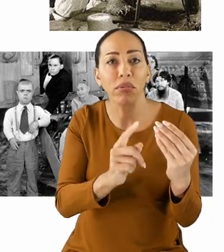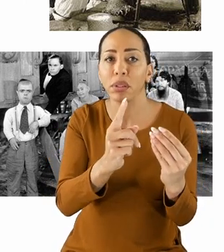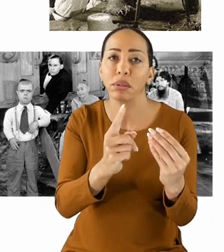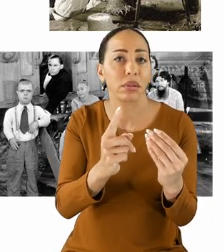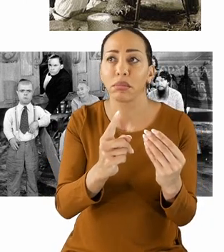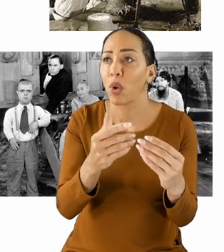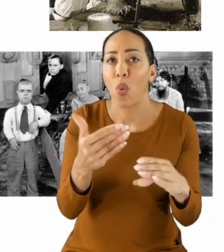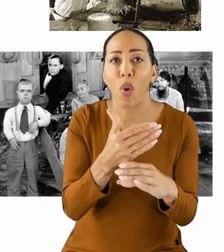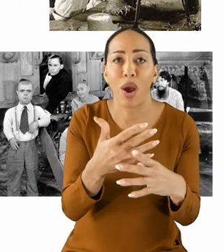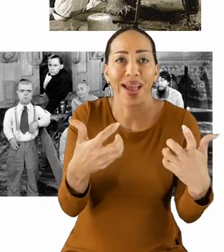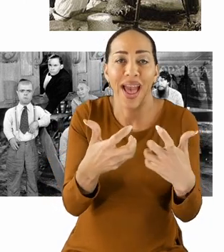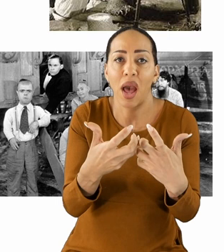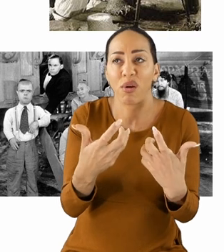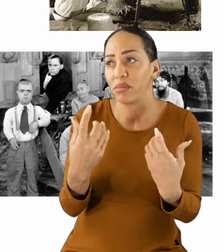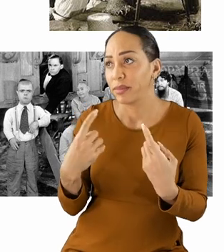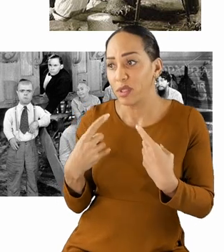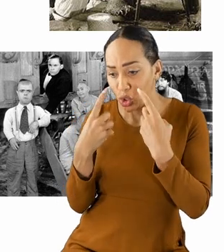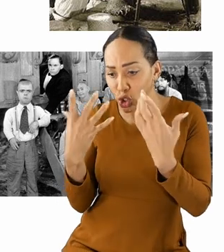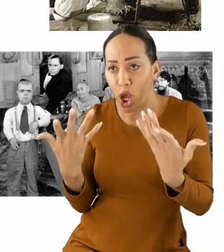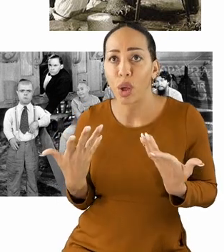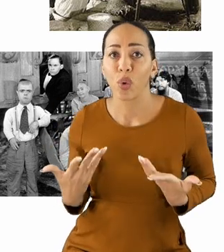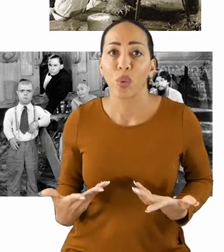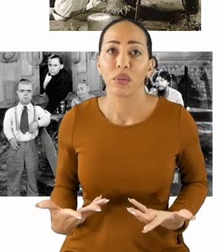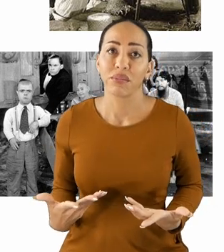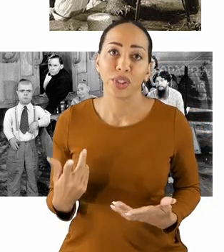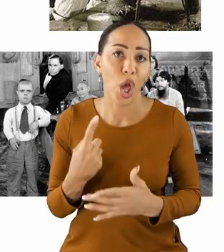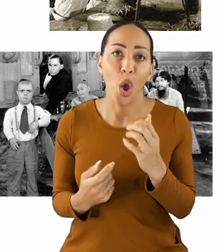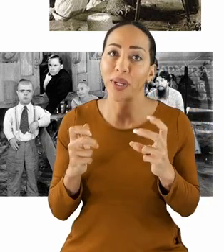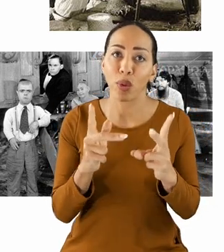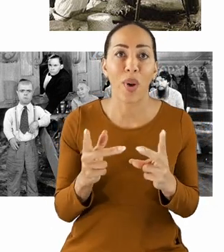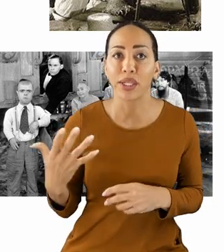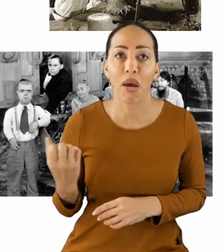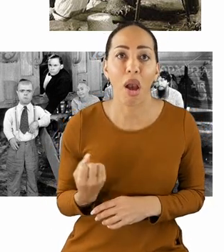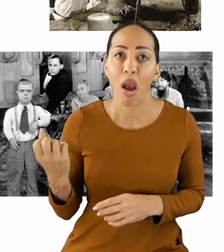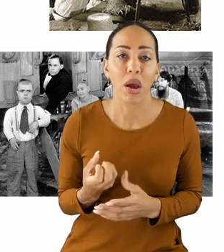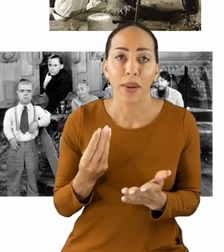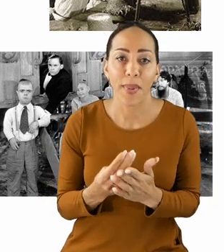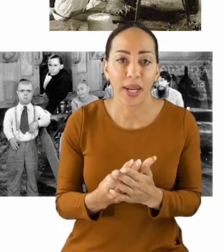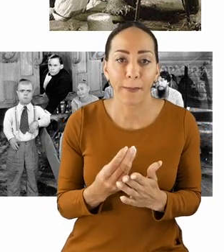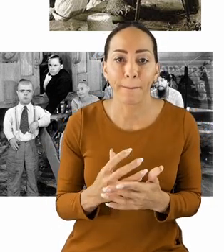who actually had real impairments and could only make a living by being on show.